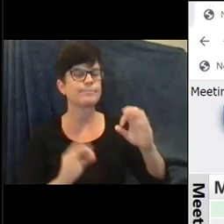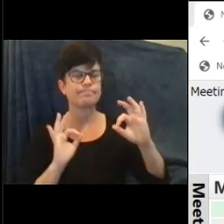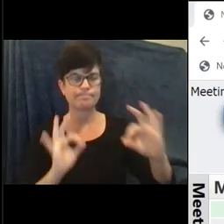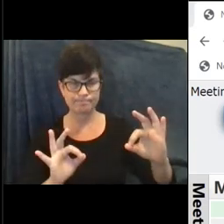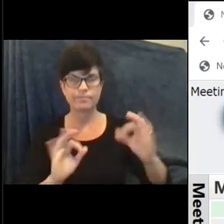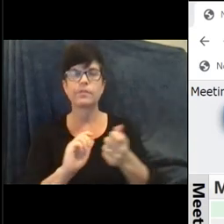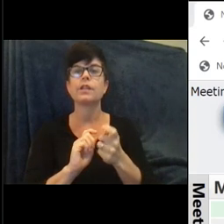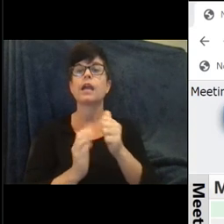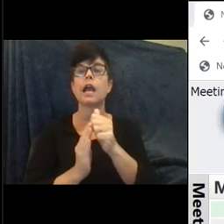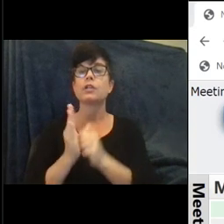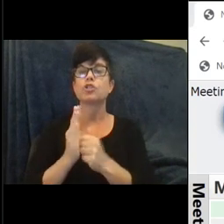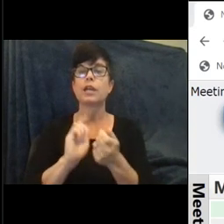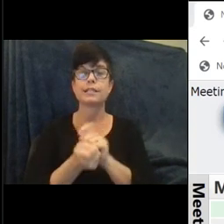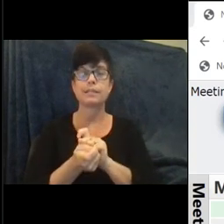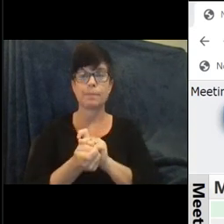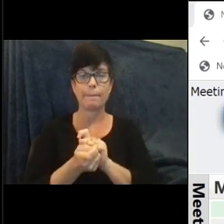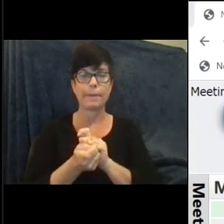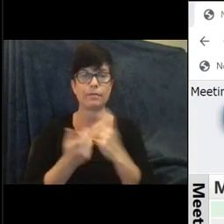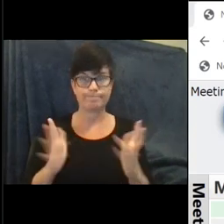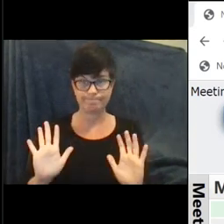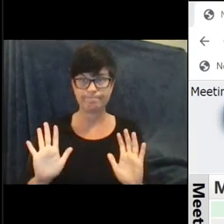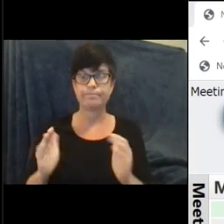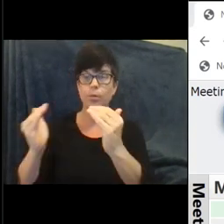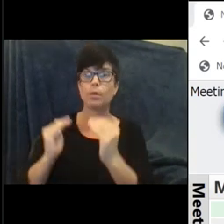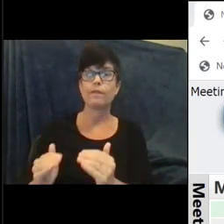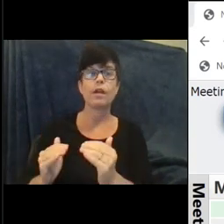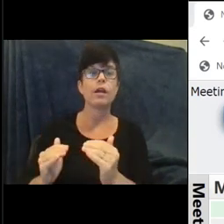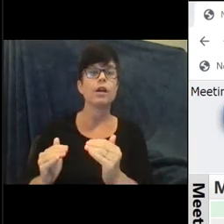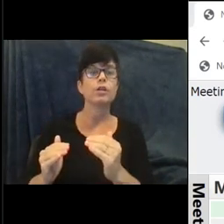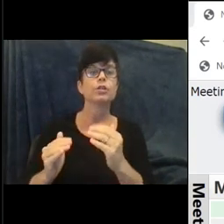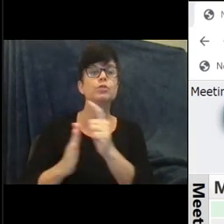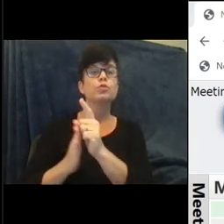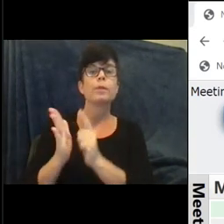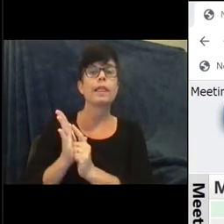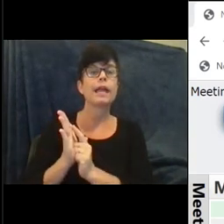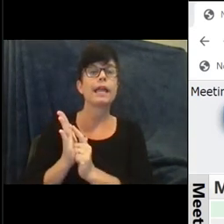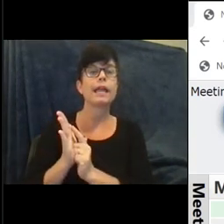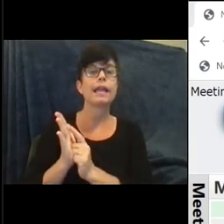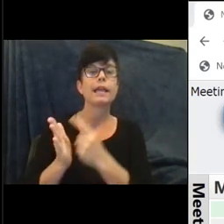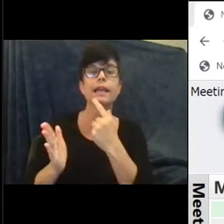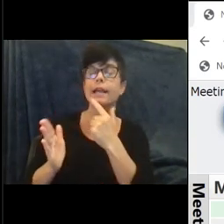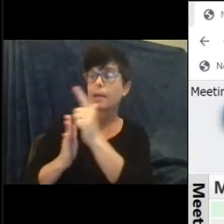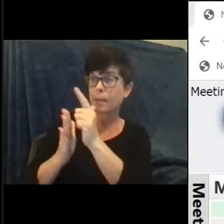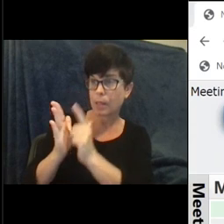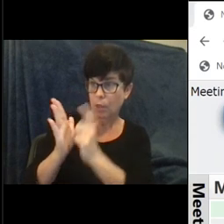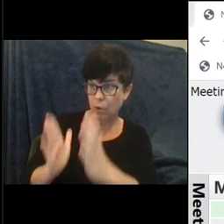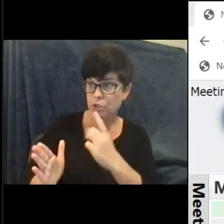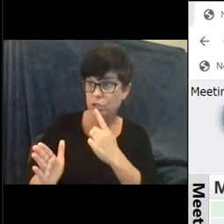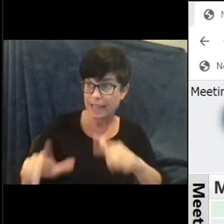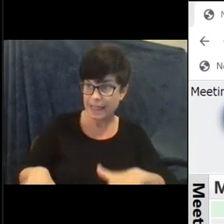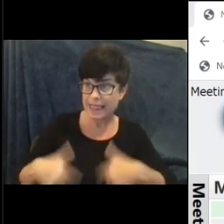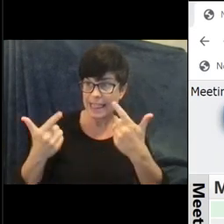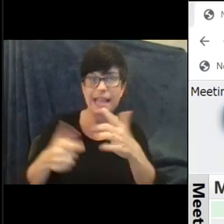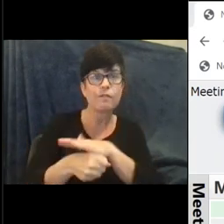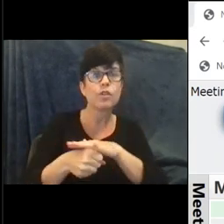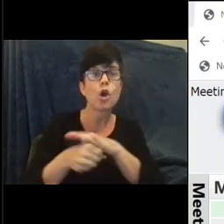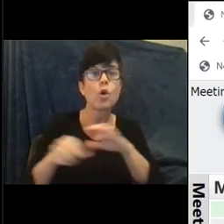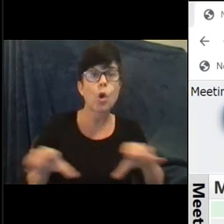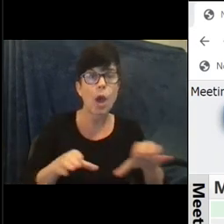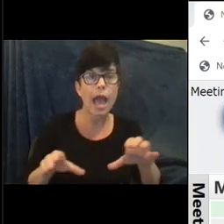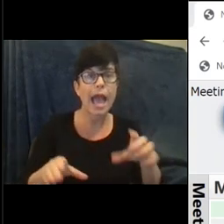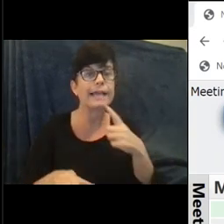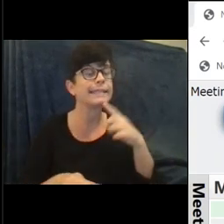amended. We're moving on now to legal. I'm going to turn to our counsel, Ms. Rosmel. I believe you have an update on Live Local Act. I do. Good